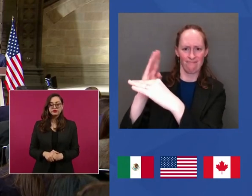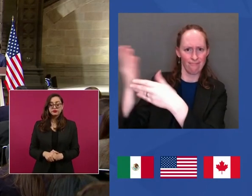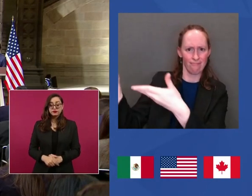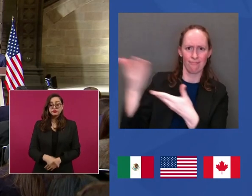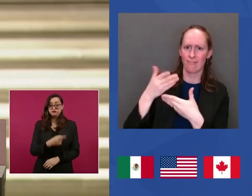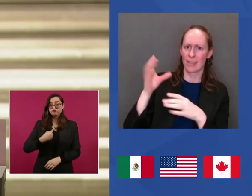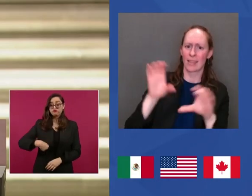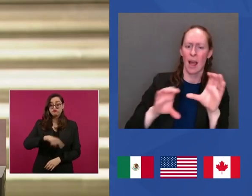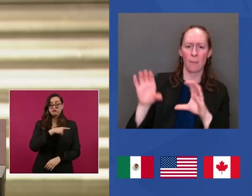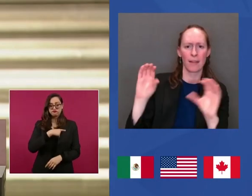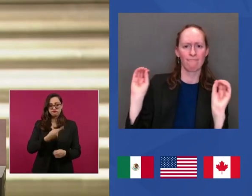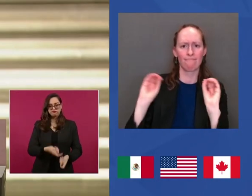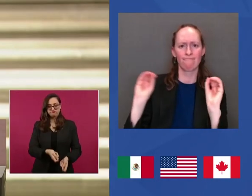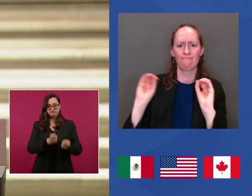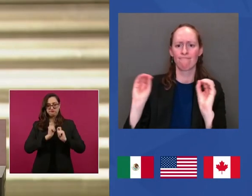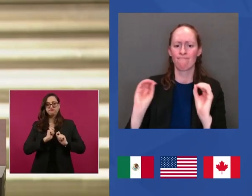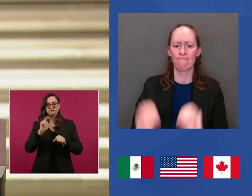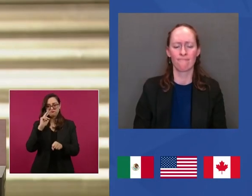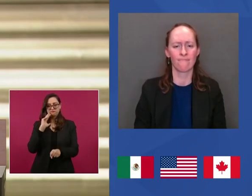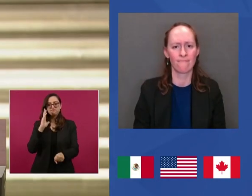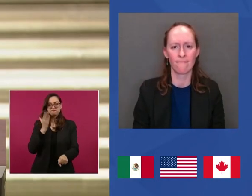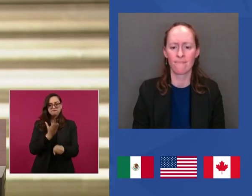because